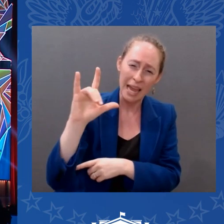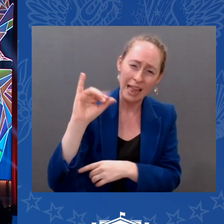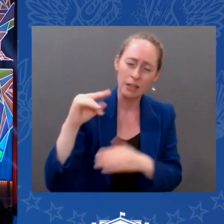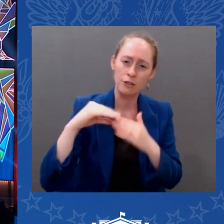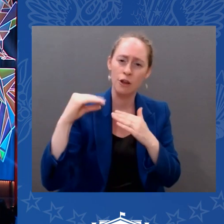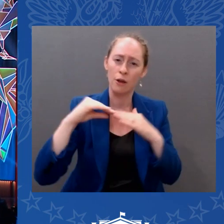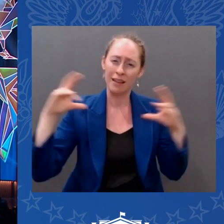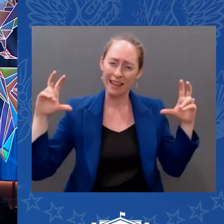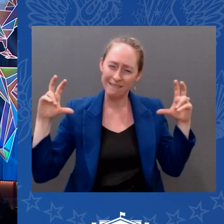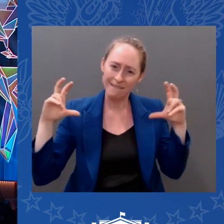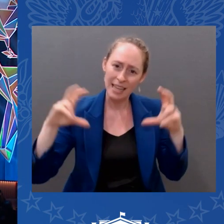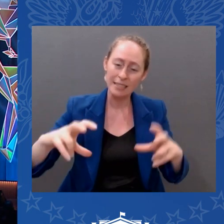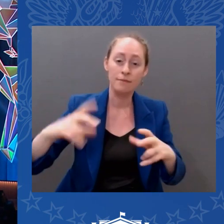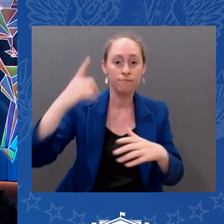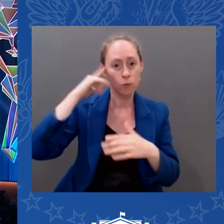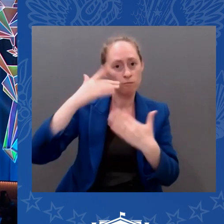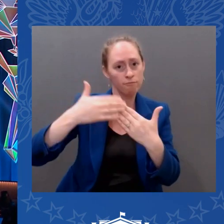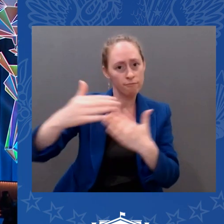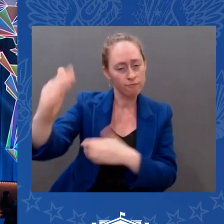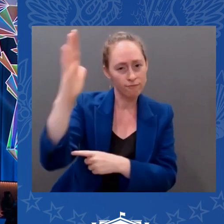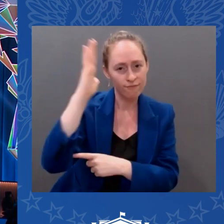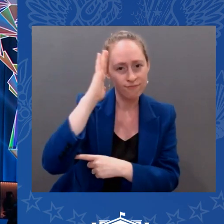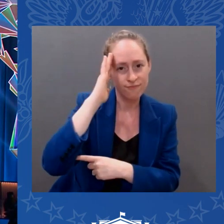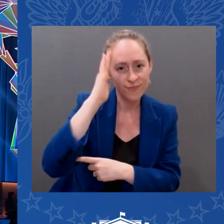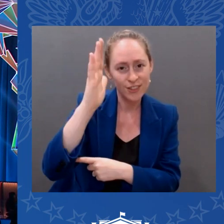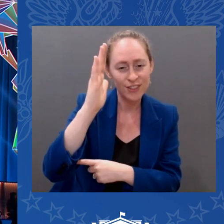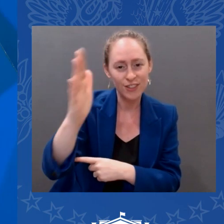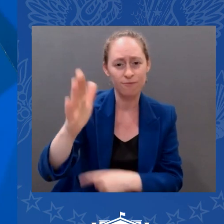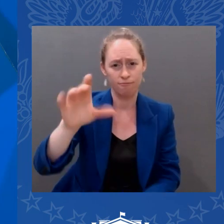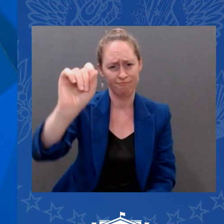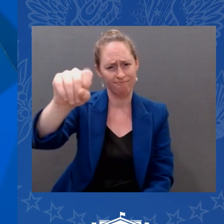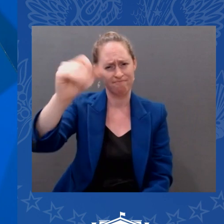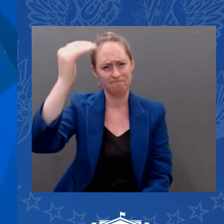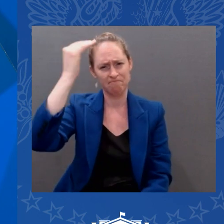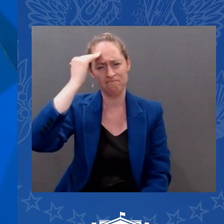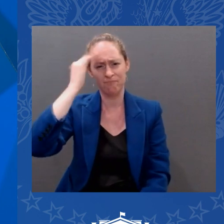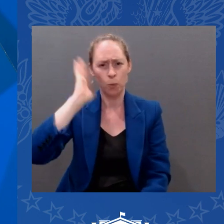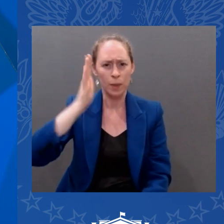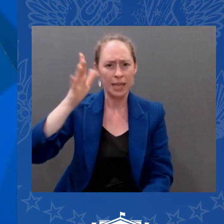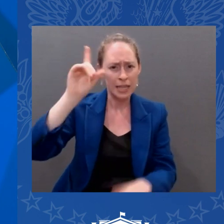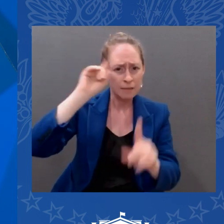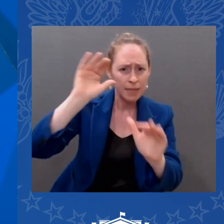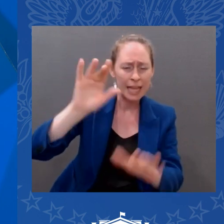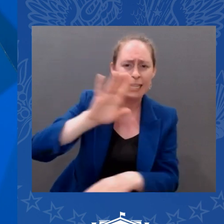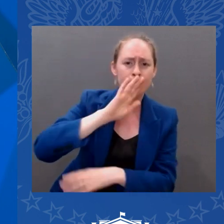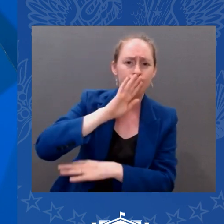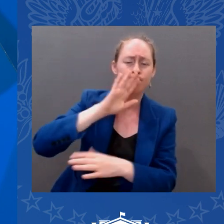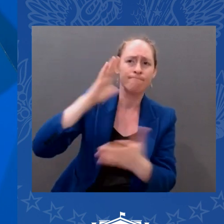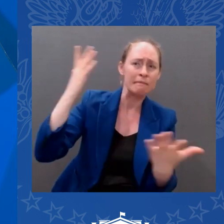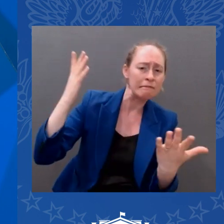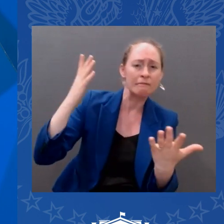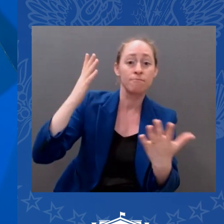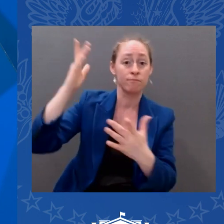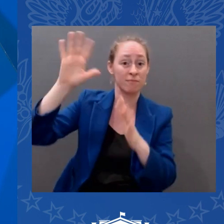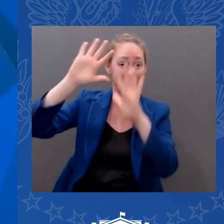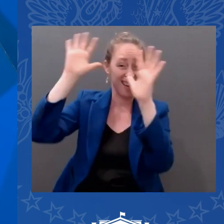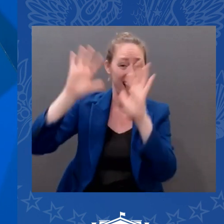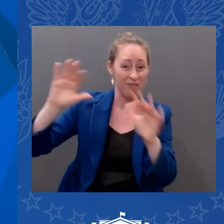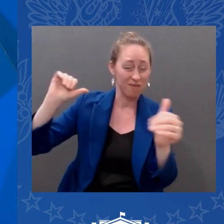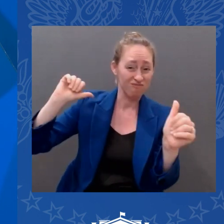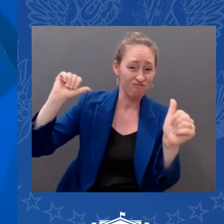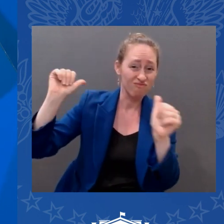significant. The climate crisis, food insecurity, economic